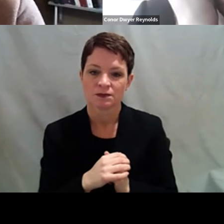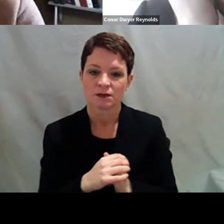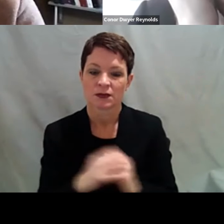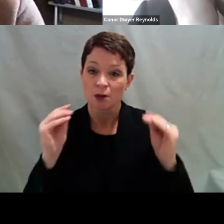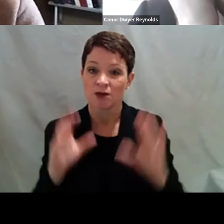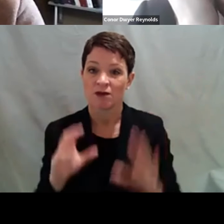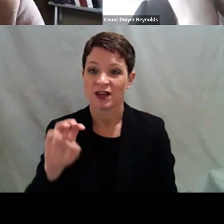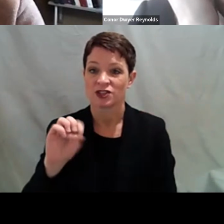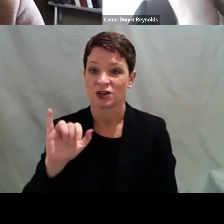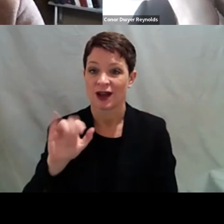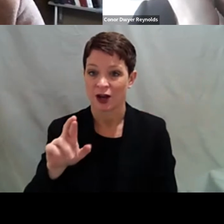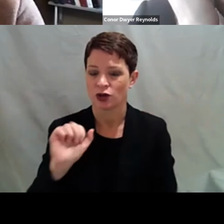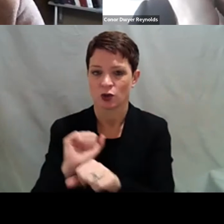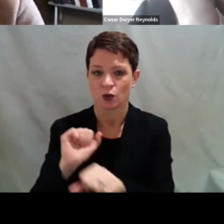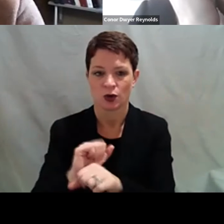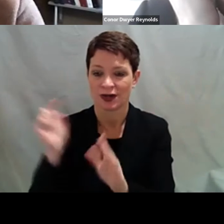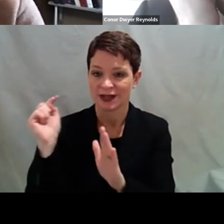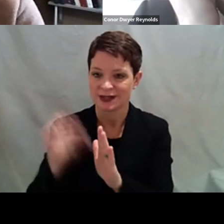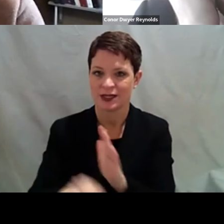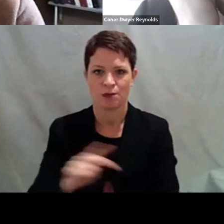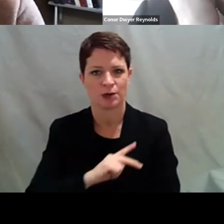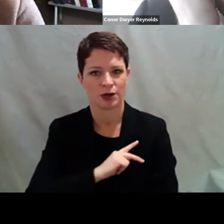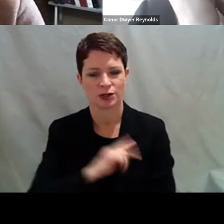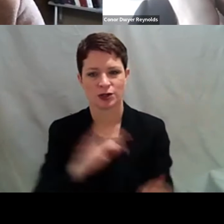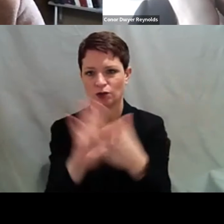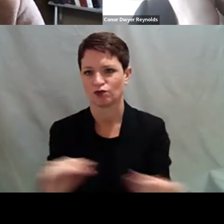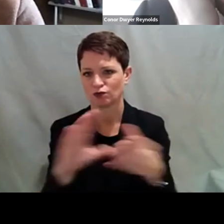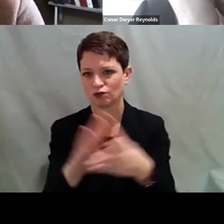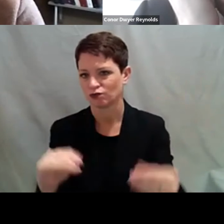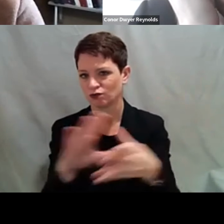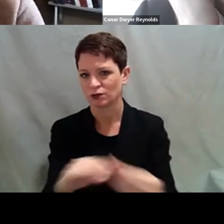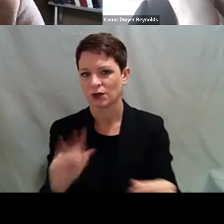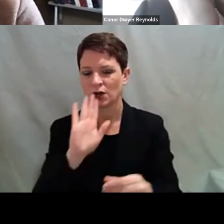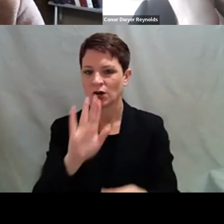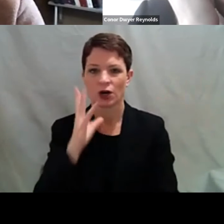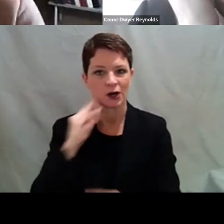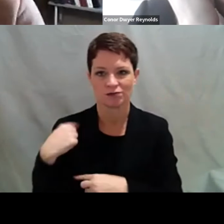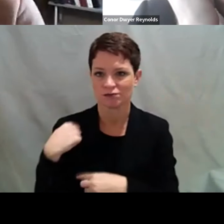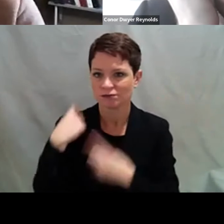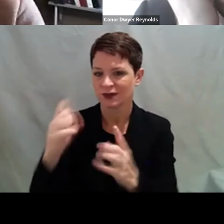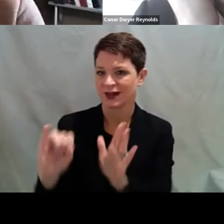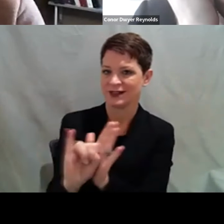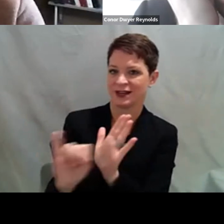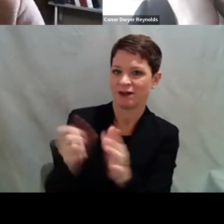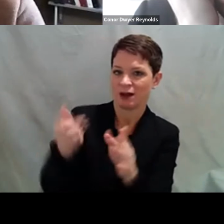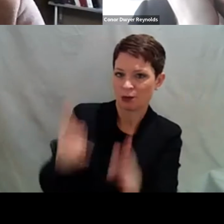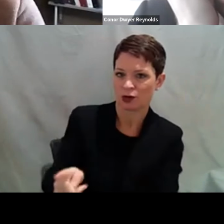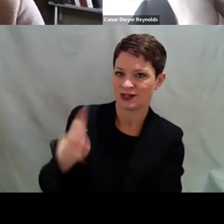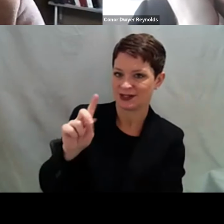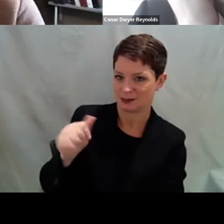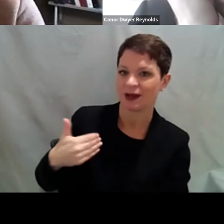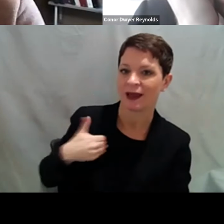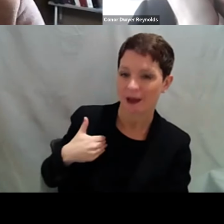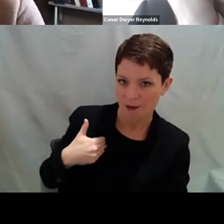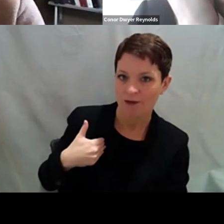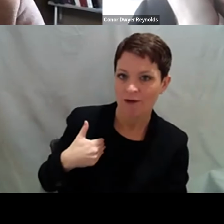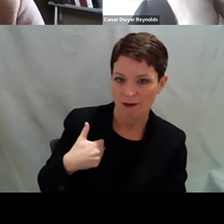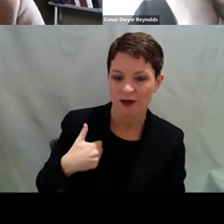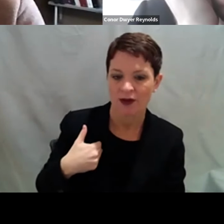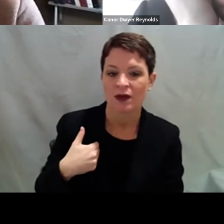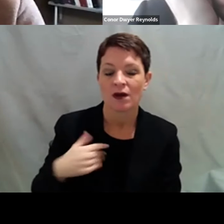Professor Eyer's work provides a deeply personal set of accounts on her journey of identifying as someone with a disability